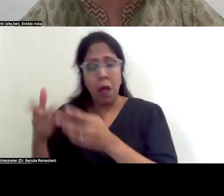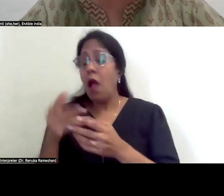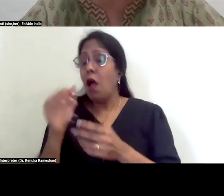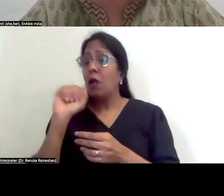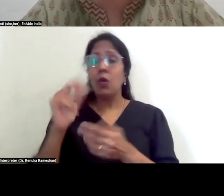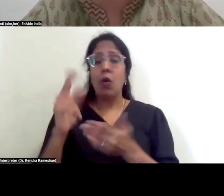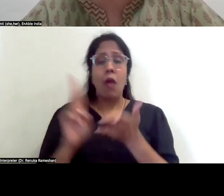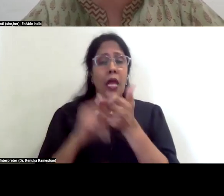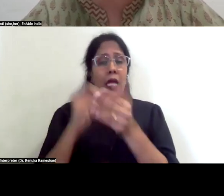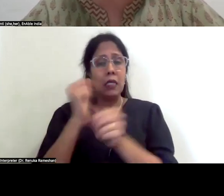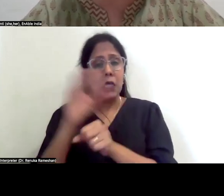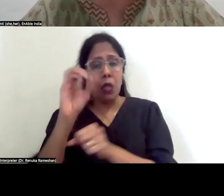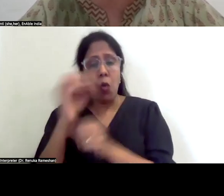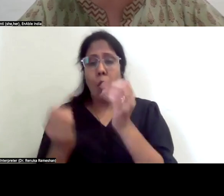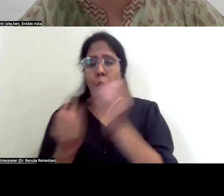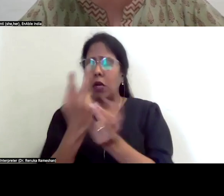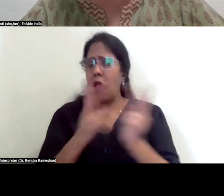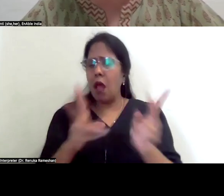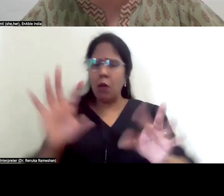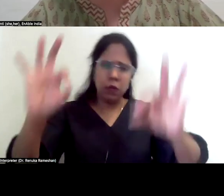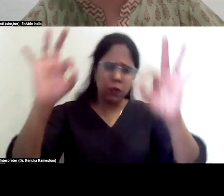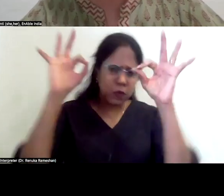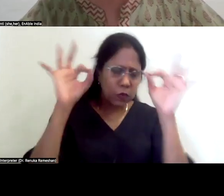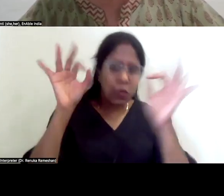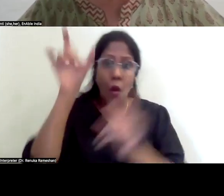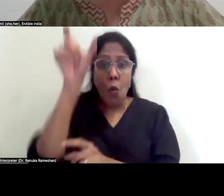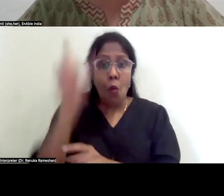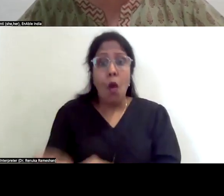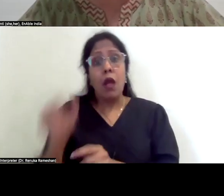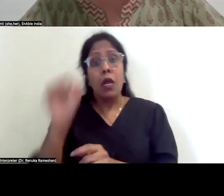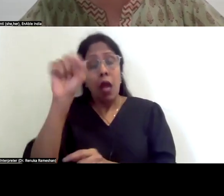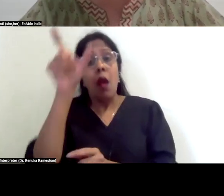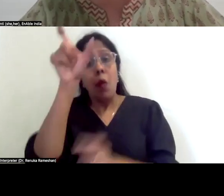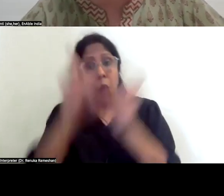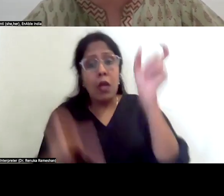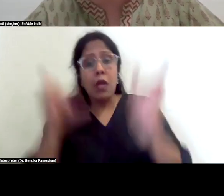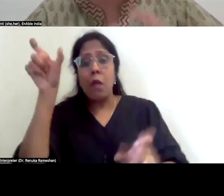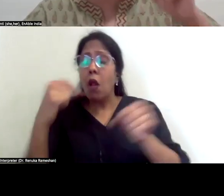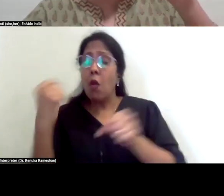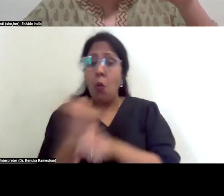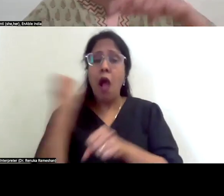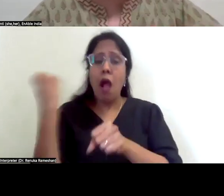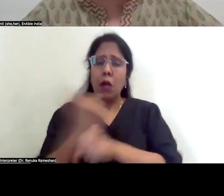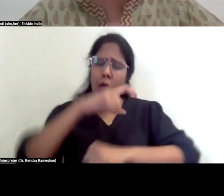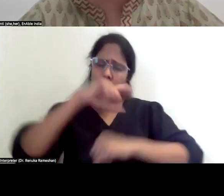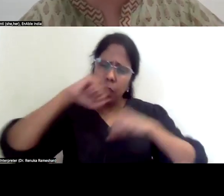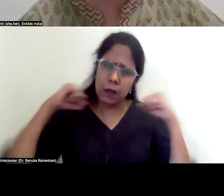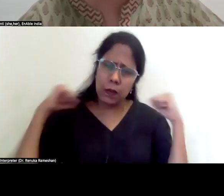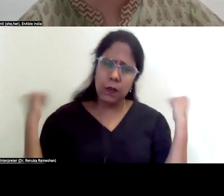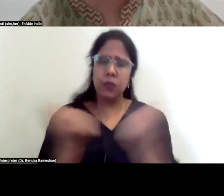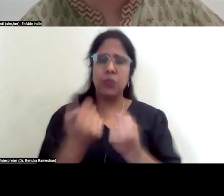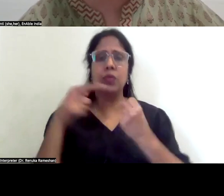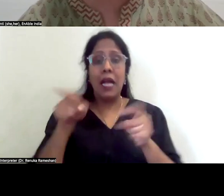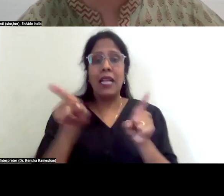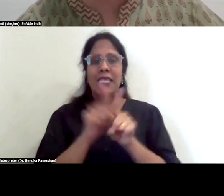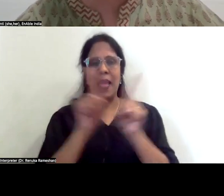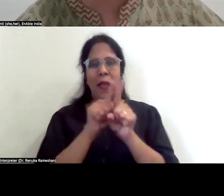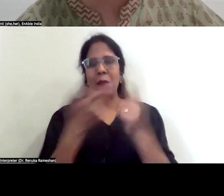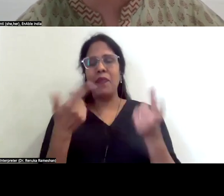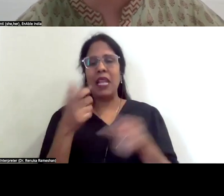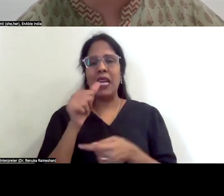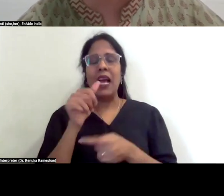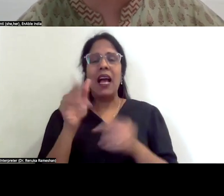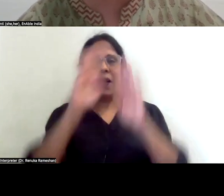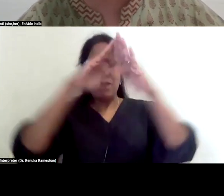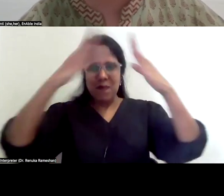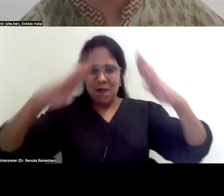organizations, many stakeholders in their individual capacity, in their organization, who have gone beyond the tip of this iceberg. They have not looked